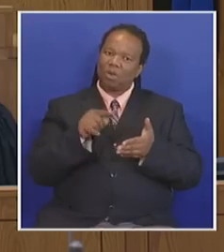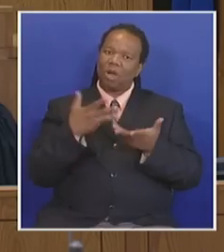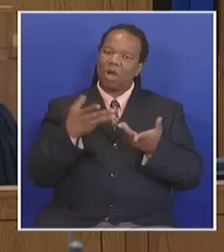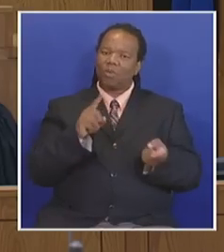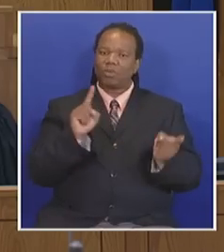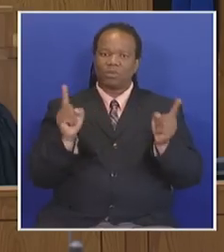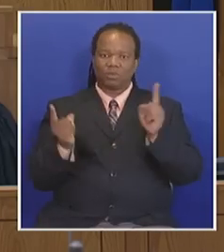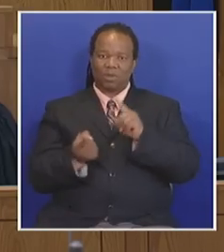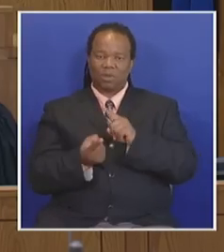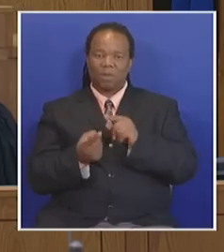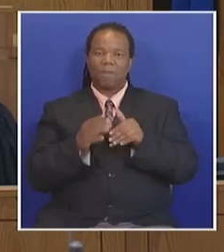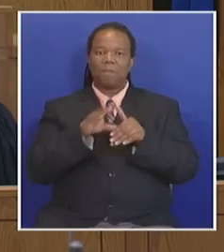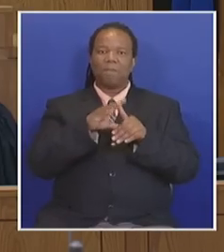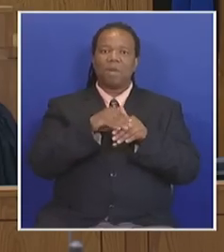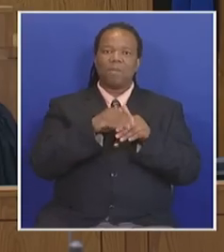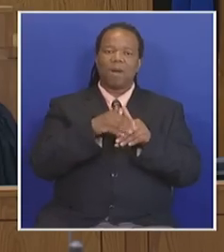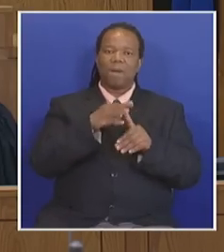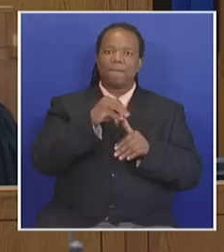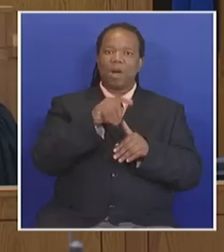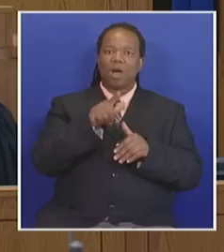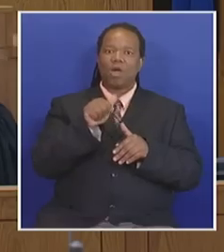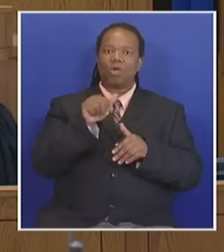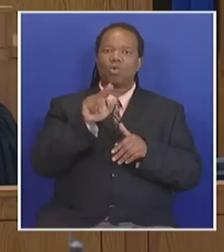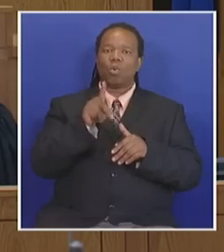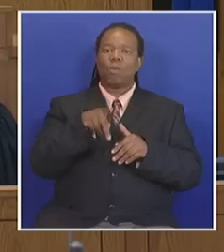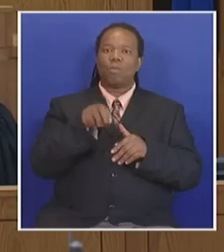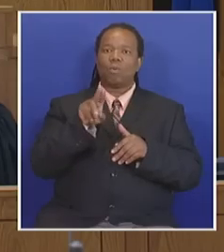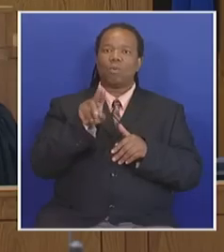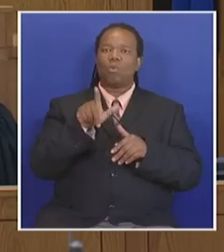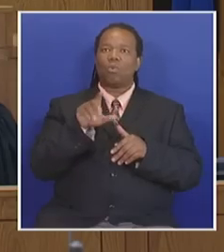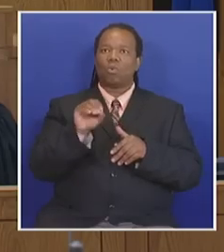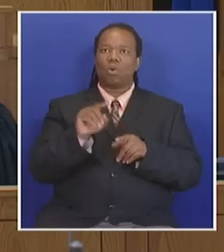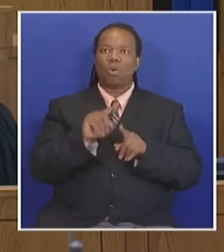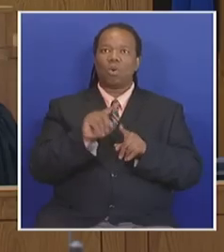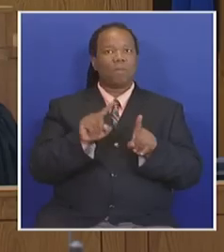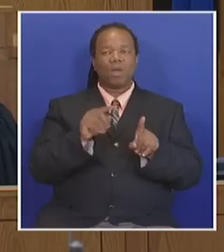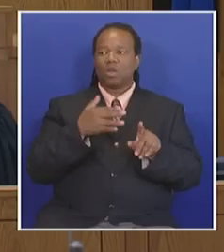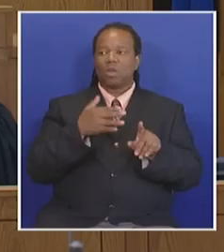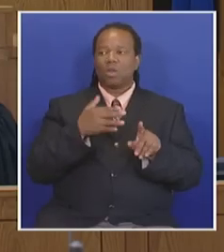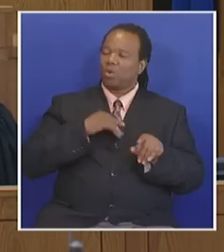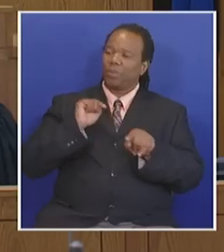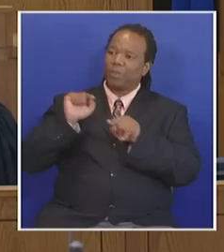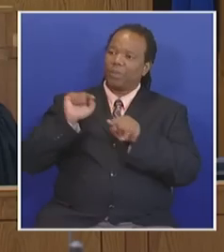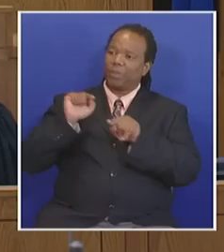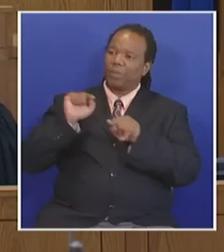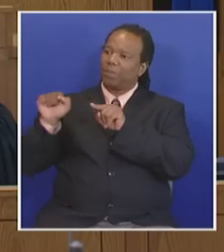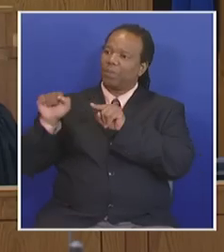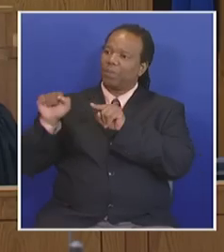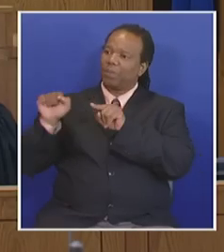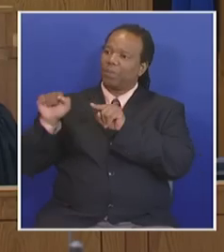Manopole, please proceed without interfering with how parties arrive at their